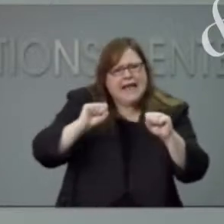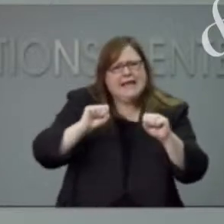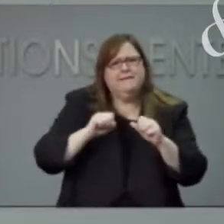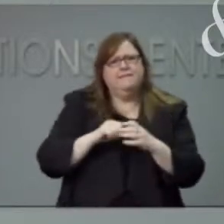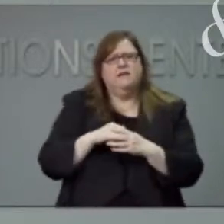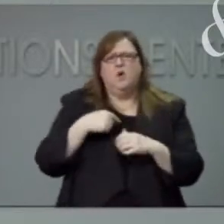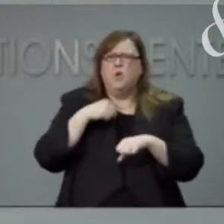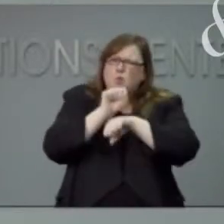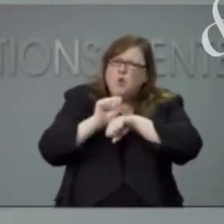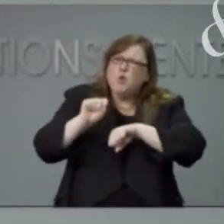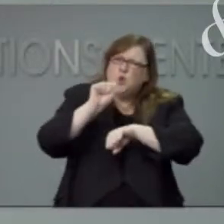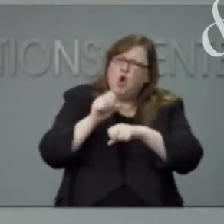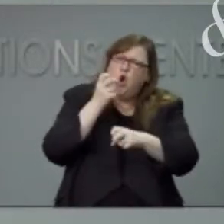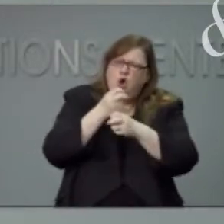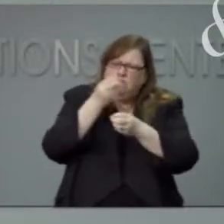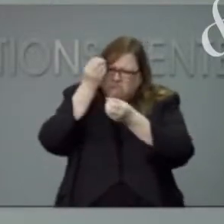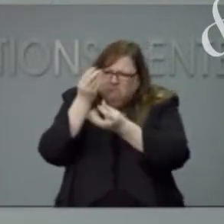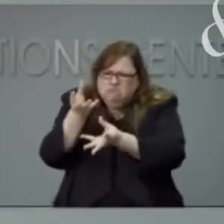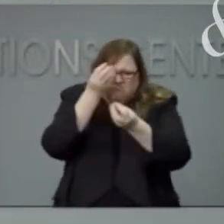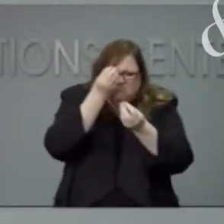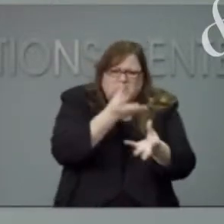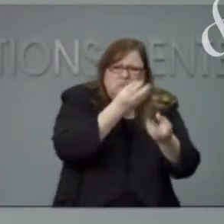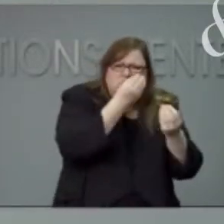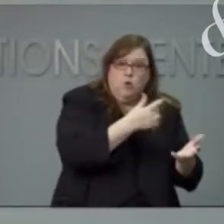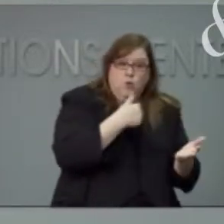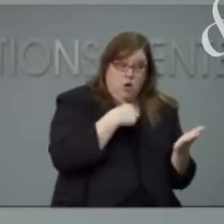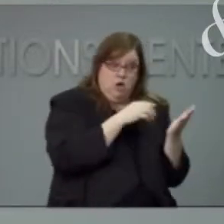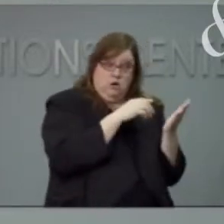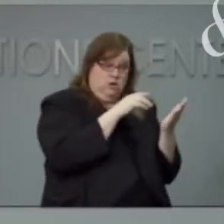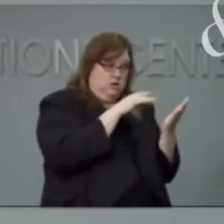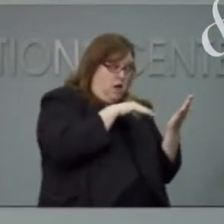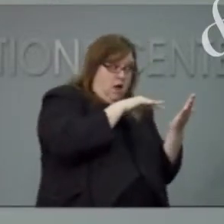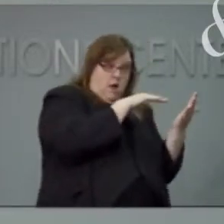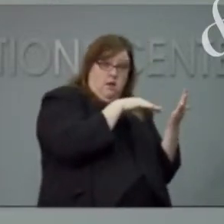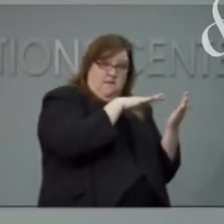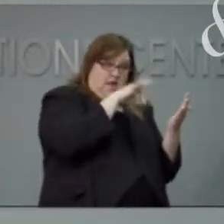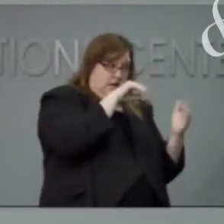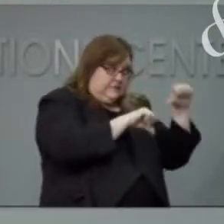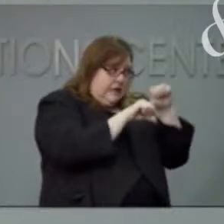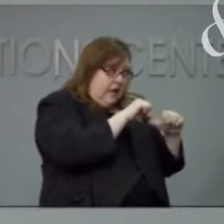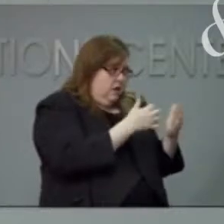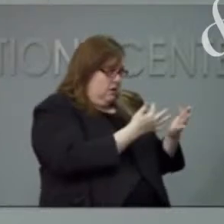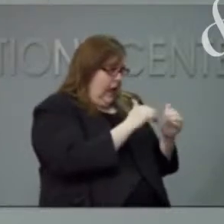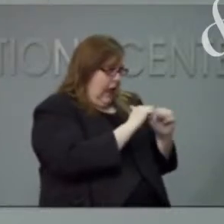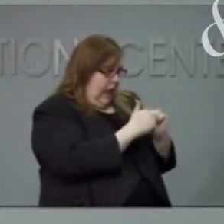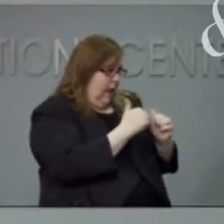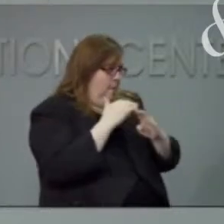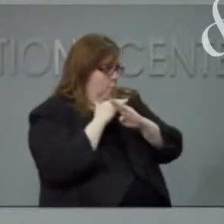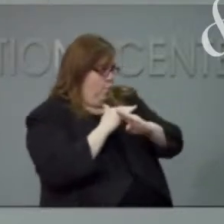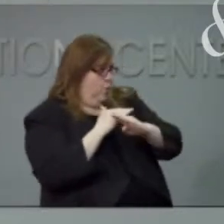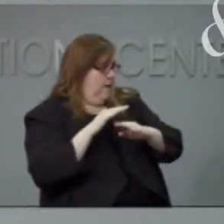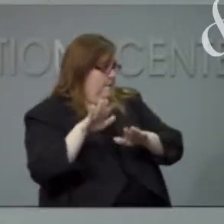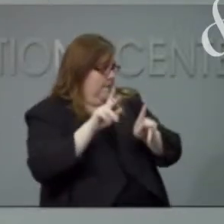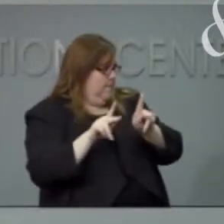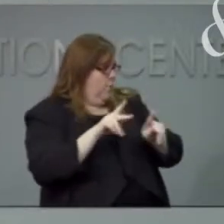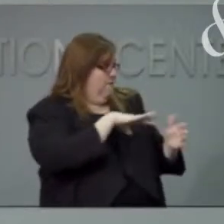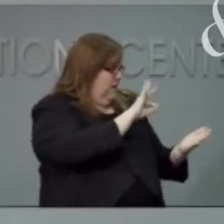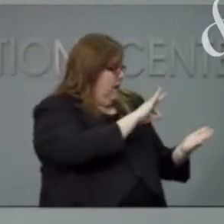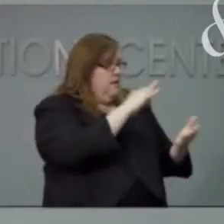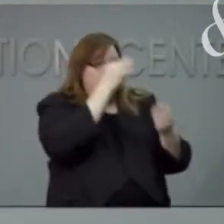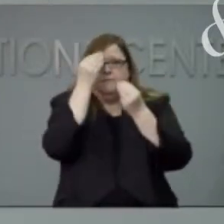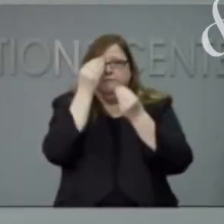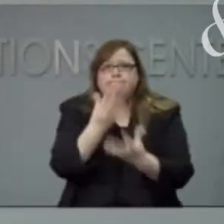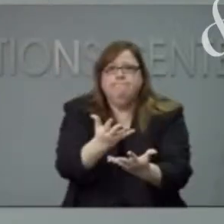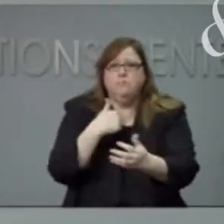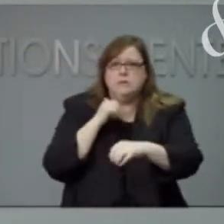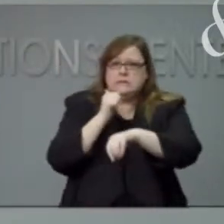scientifically proven ways to protect other people and themselves. And it's